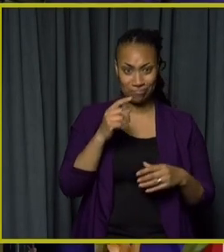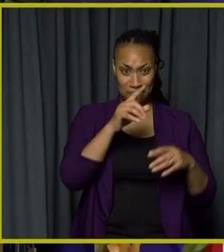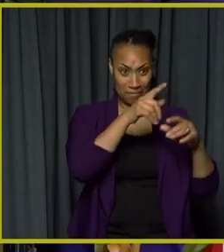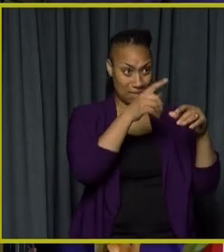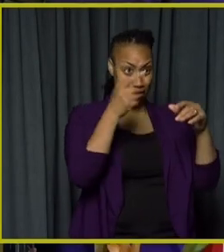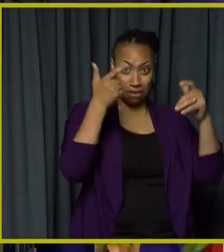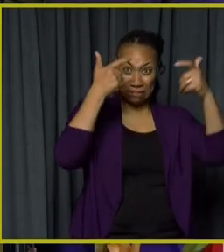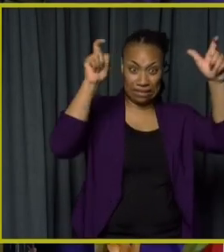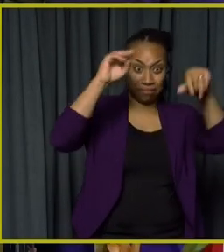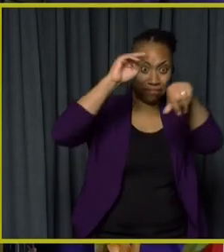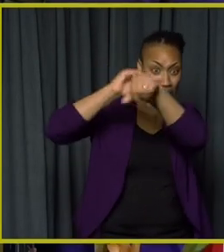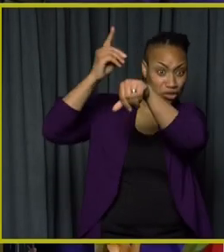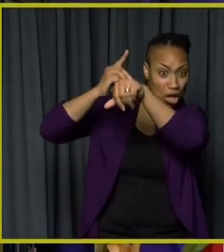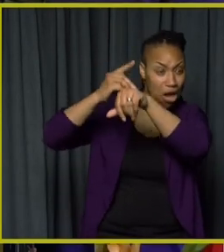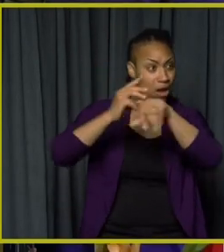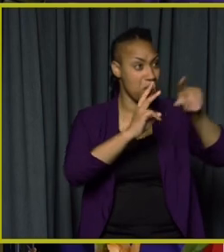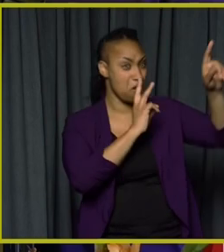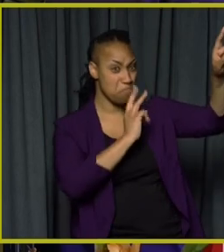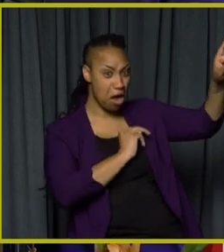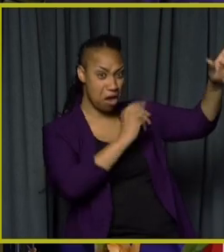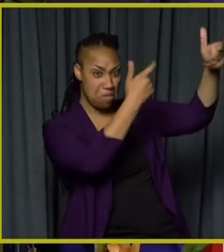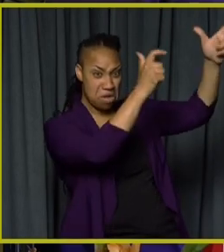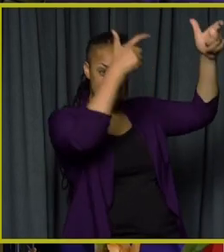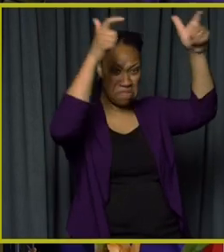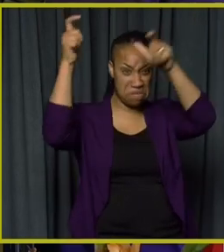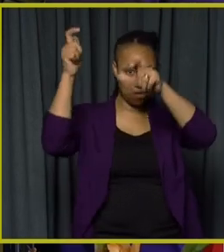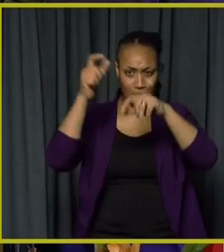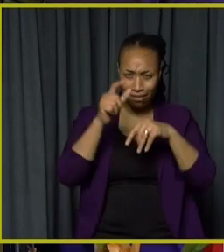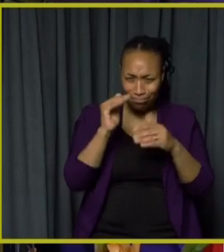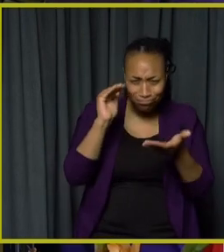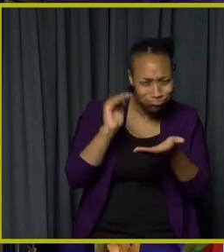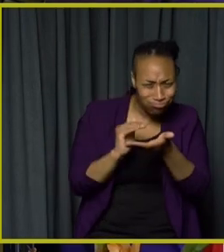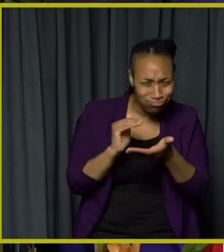paying $7.25 an hour.